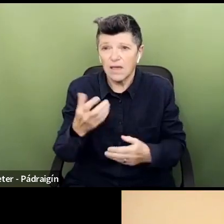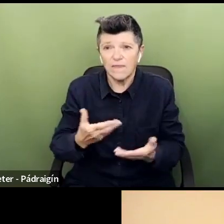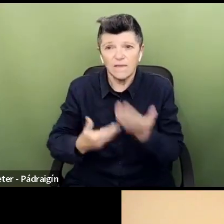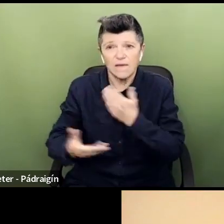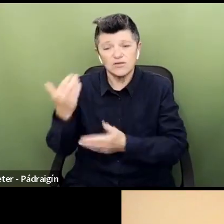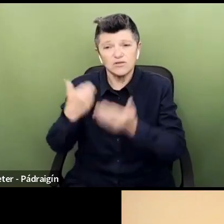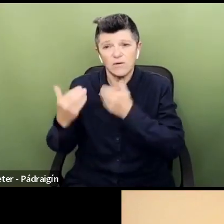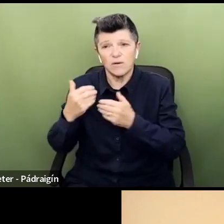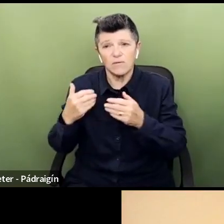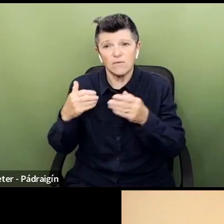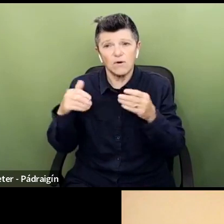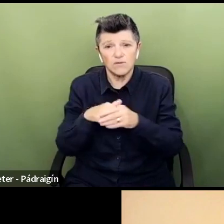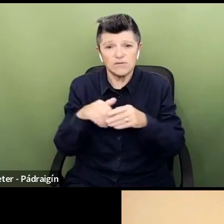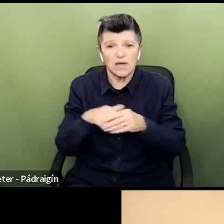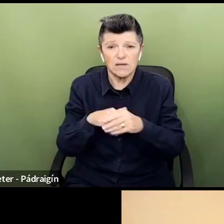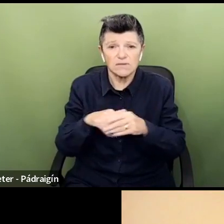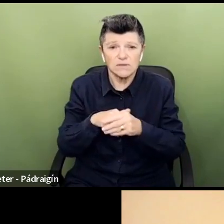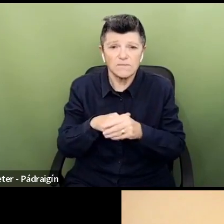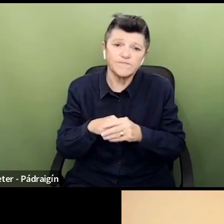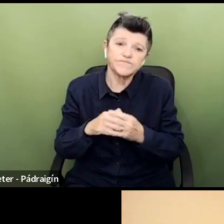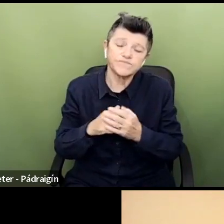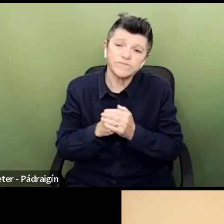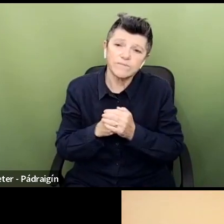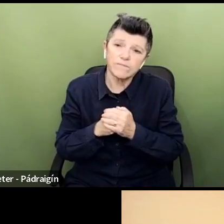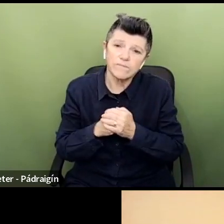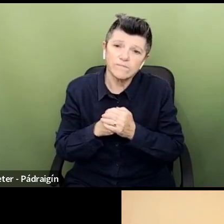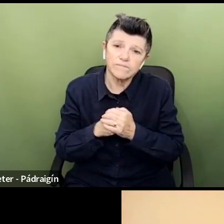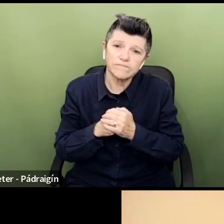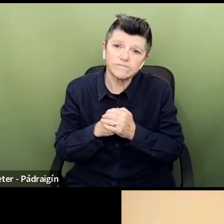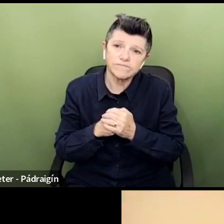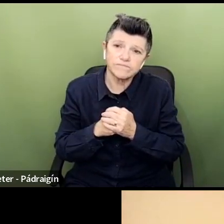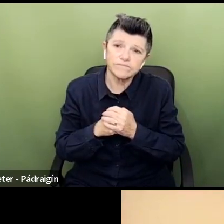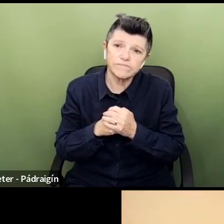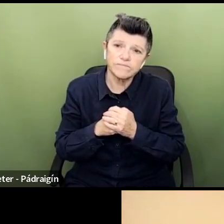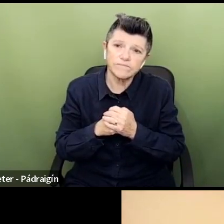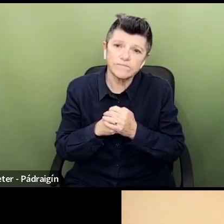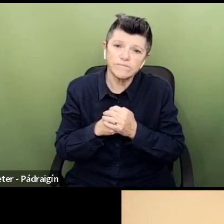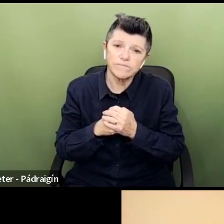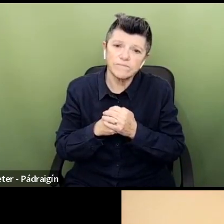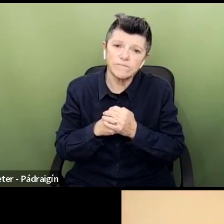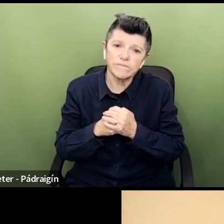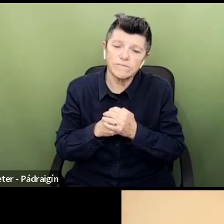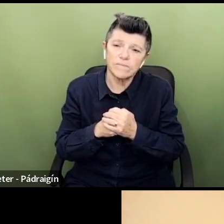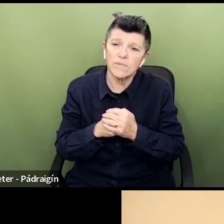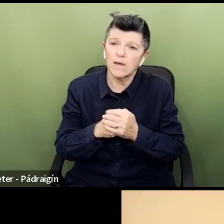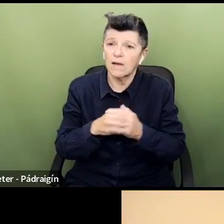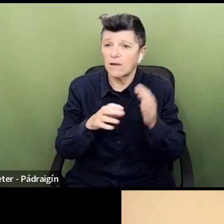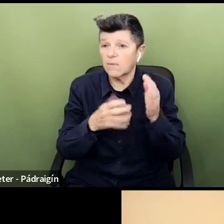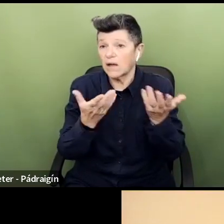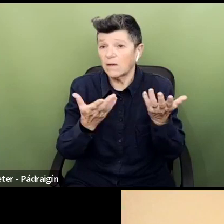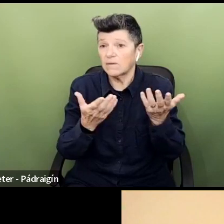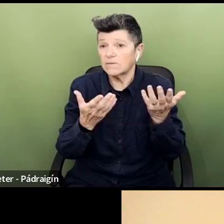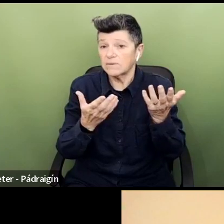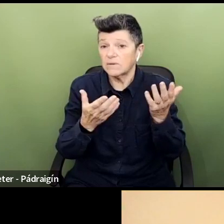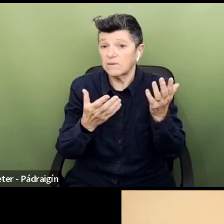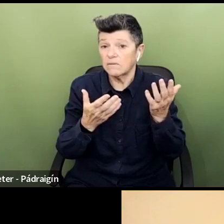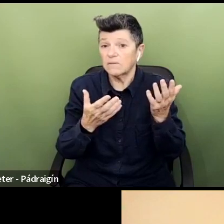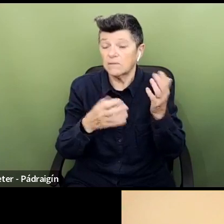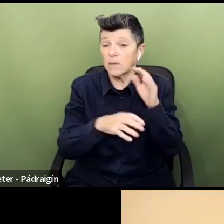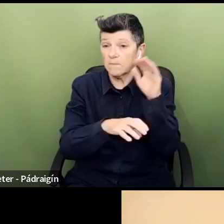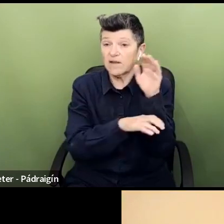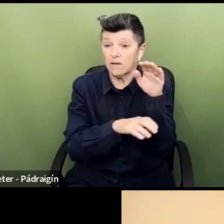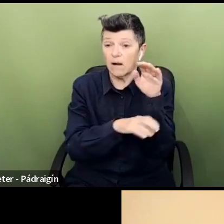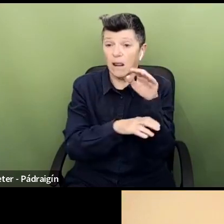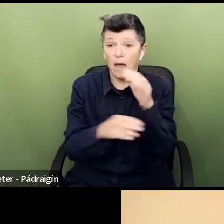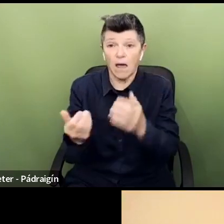context, specifically in which it is used. But yes, the middle class in Russia, as I said, there's the